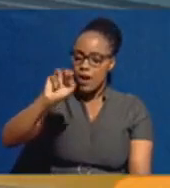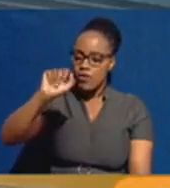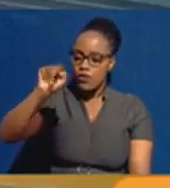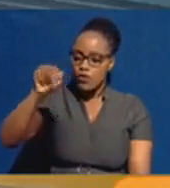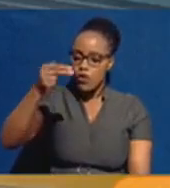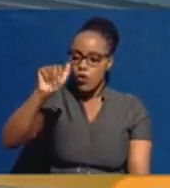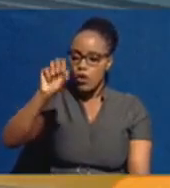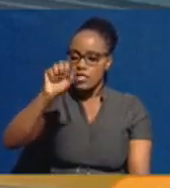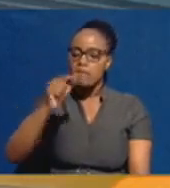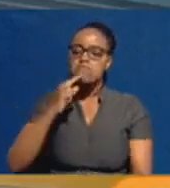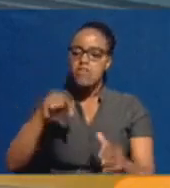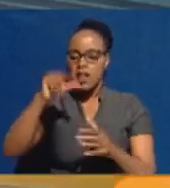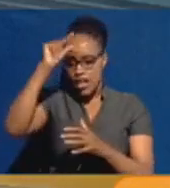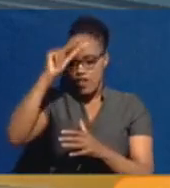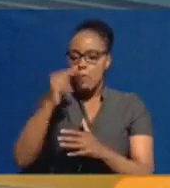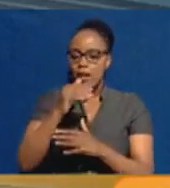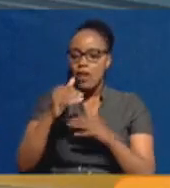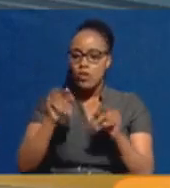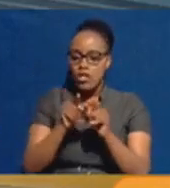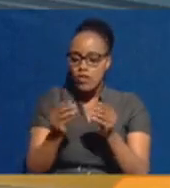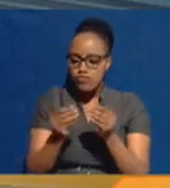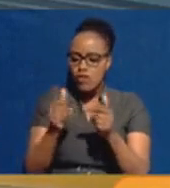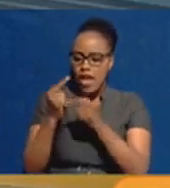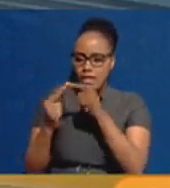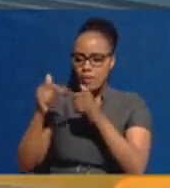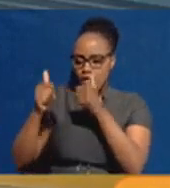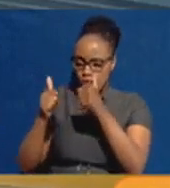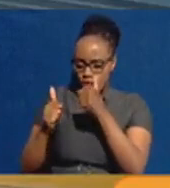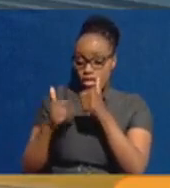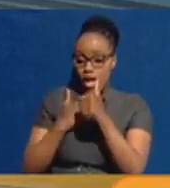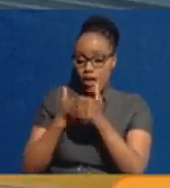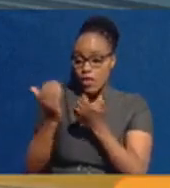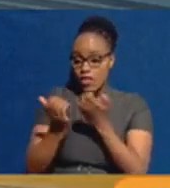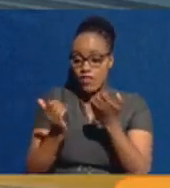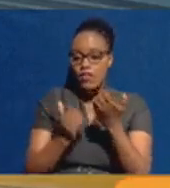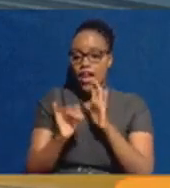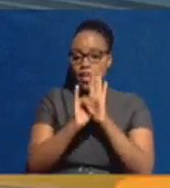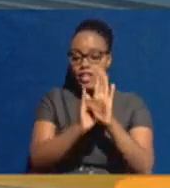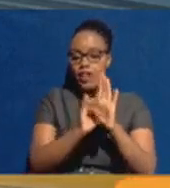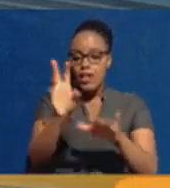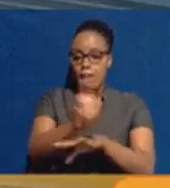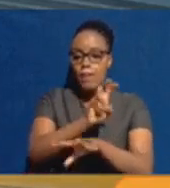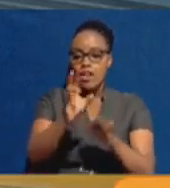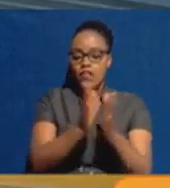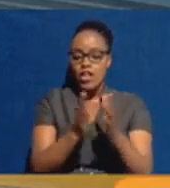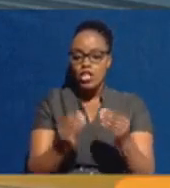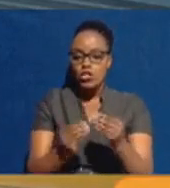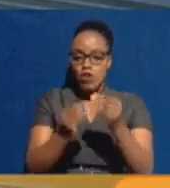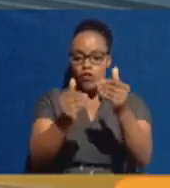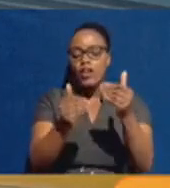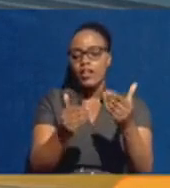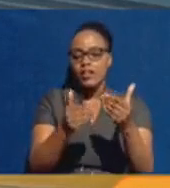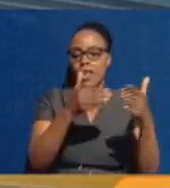stated that their governments will address hurdles experienced by businesses, including identifying, monitoring and resolving